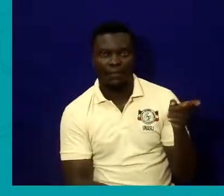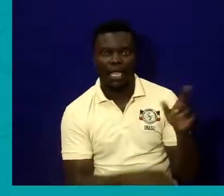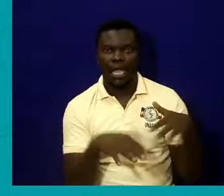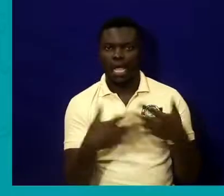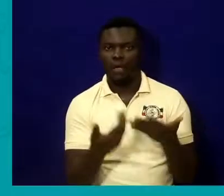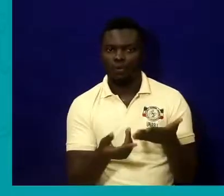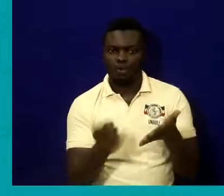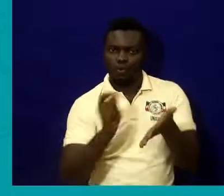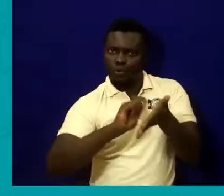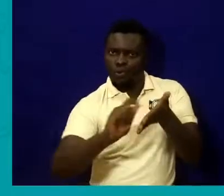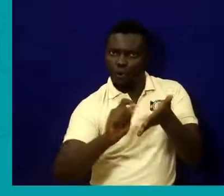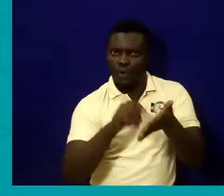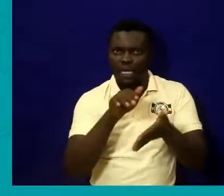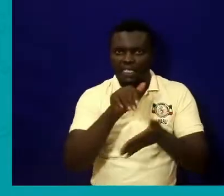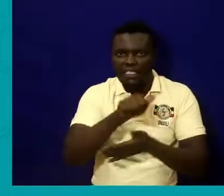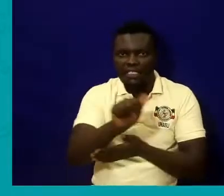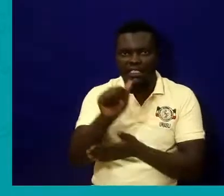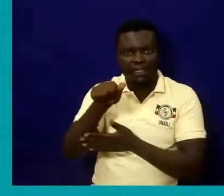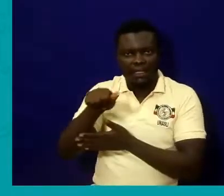by writing its